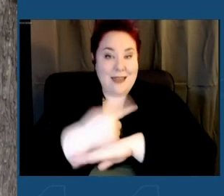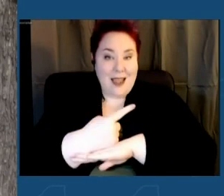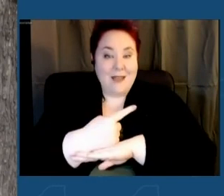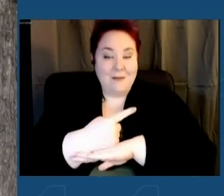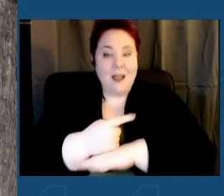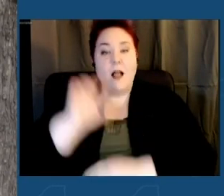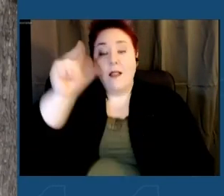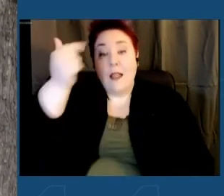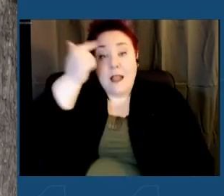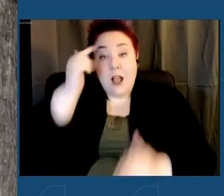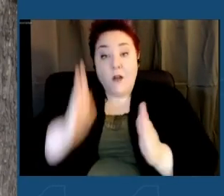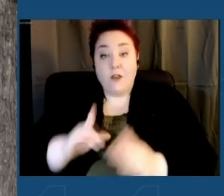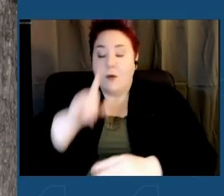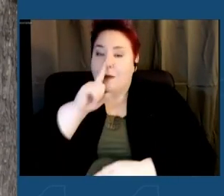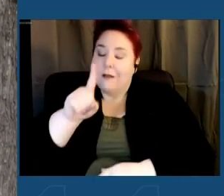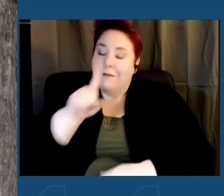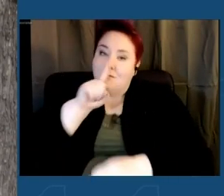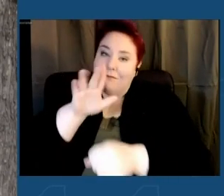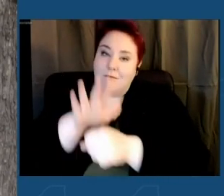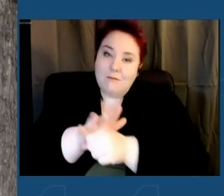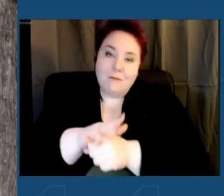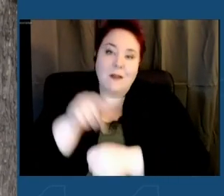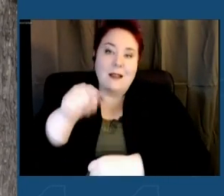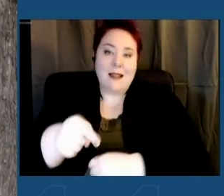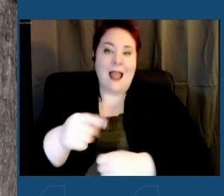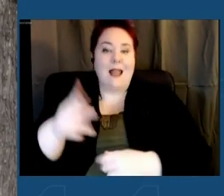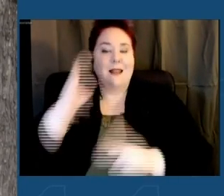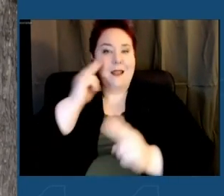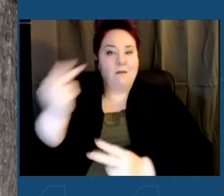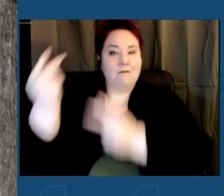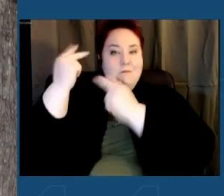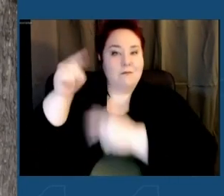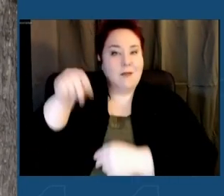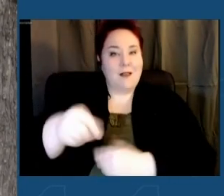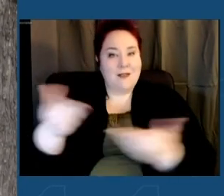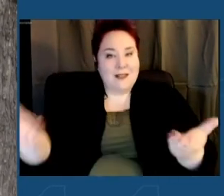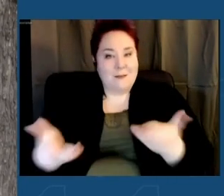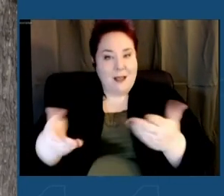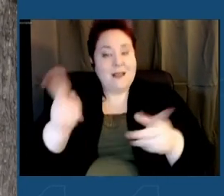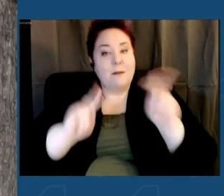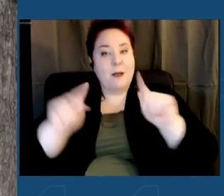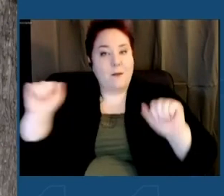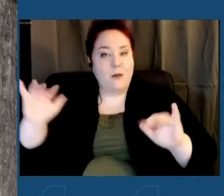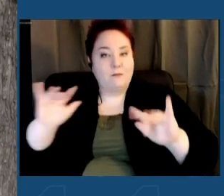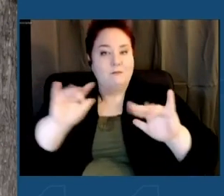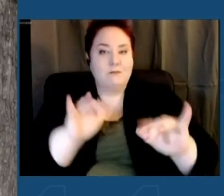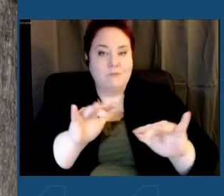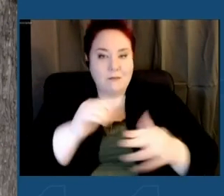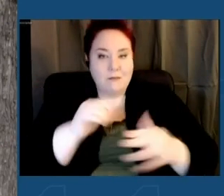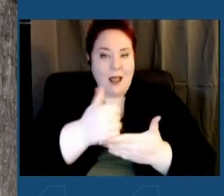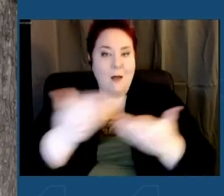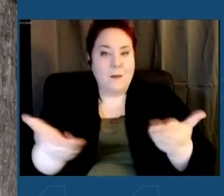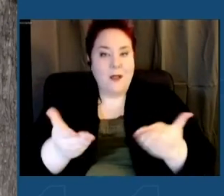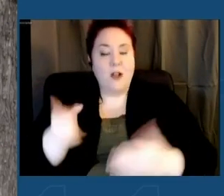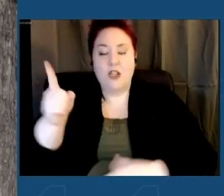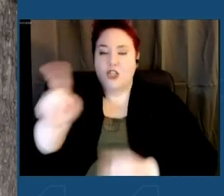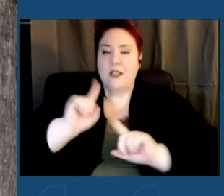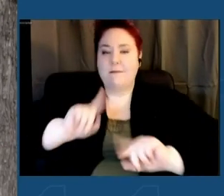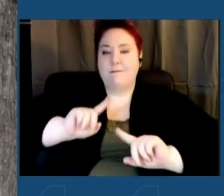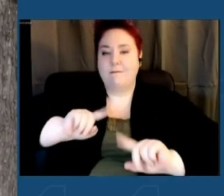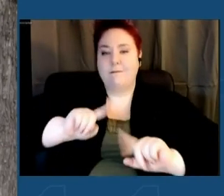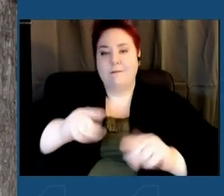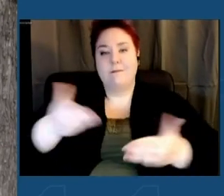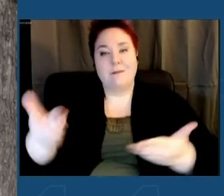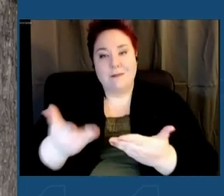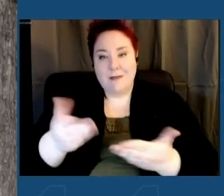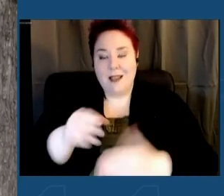to ensure the legacy of this site and the people who responded here. She's been a constant presence here at the 9/11 Memorial,